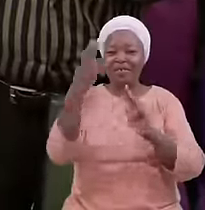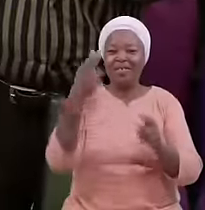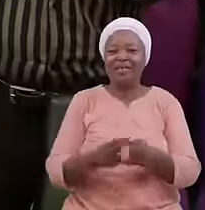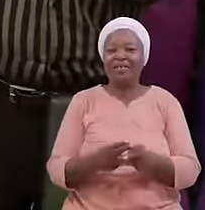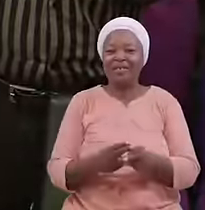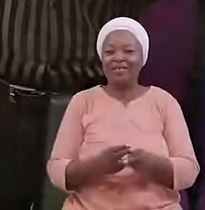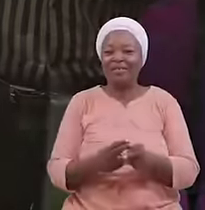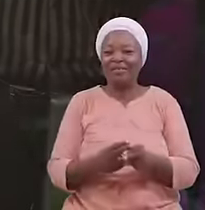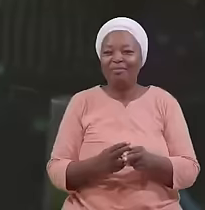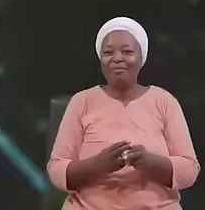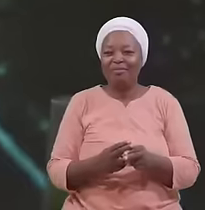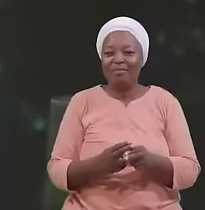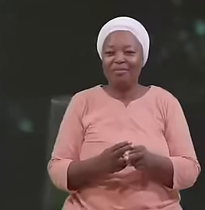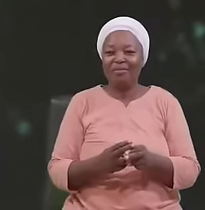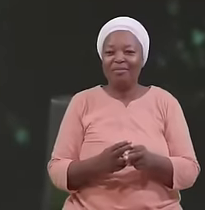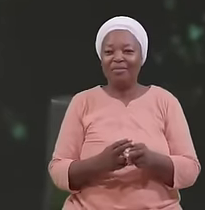Healing,